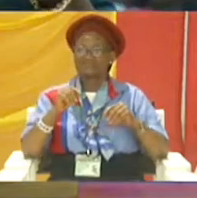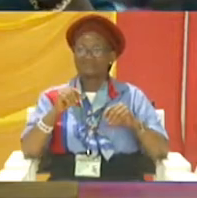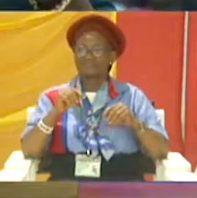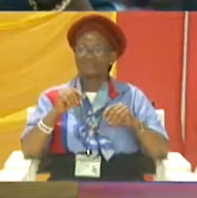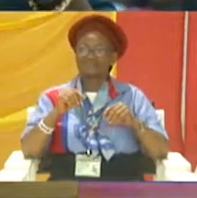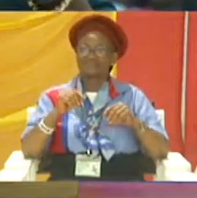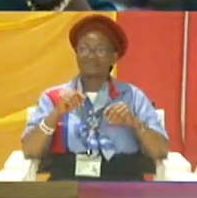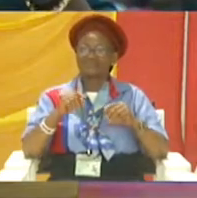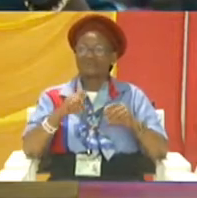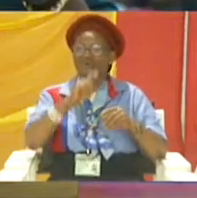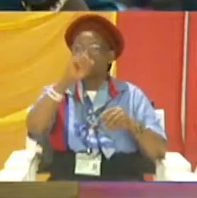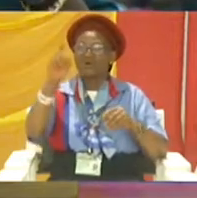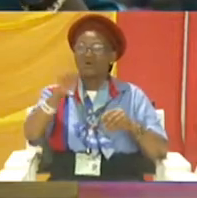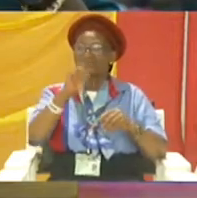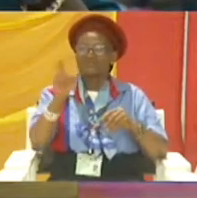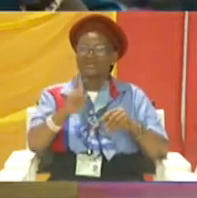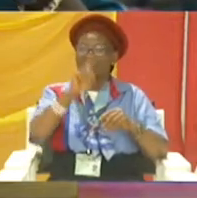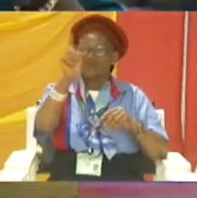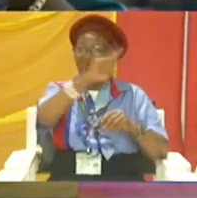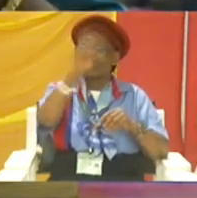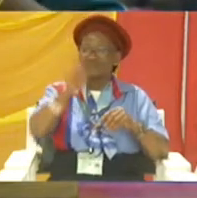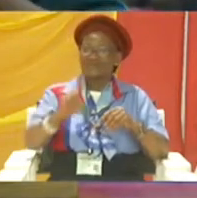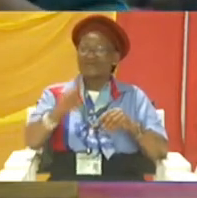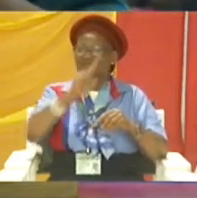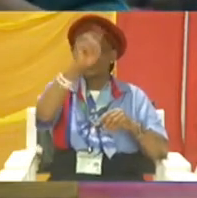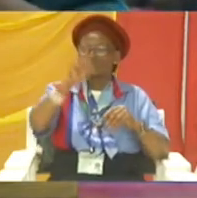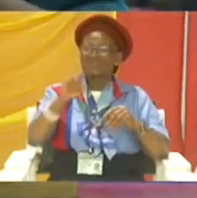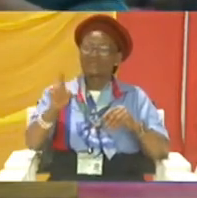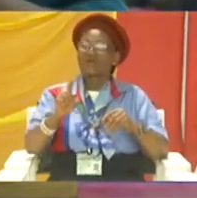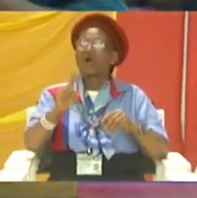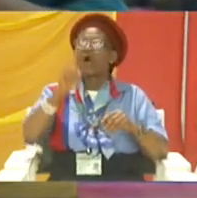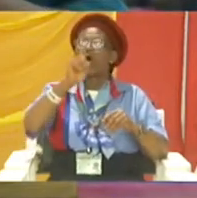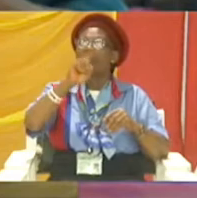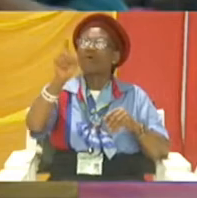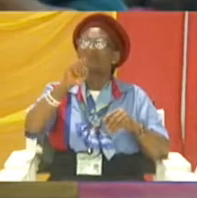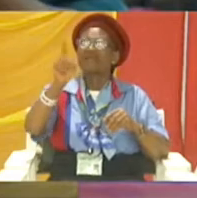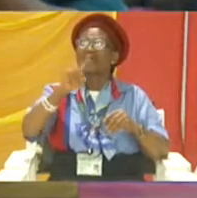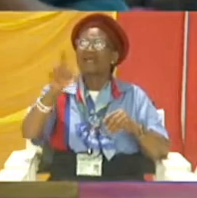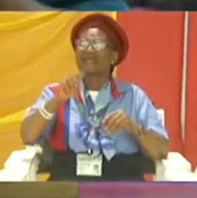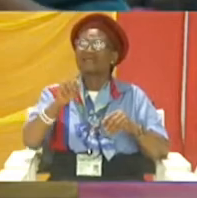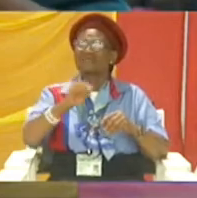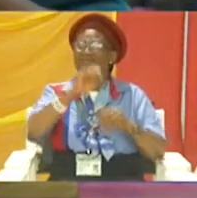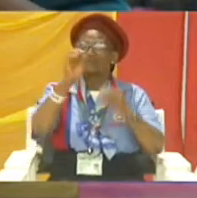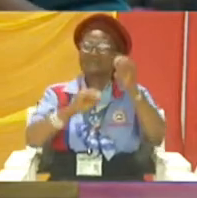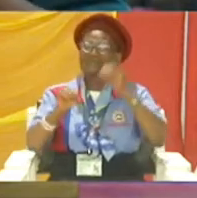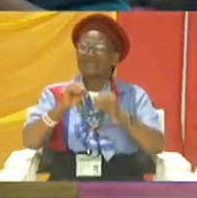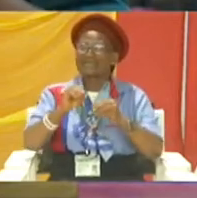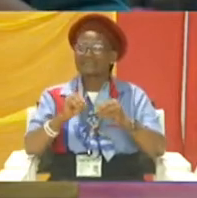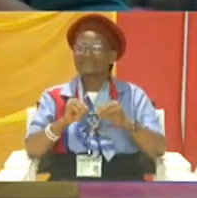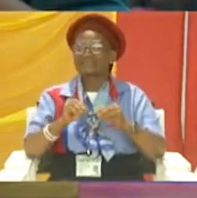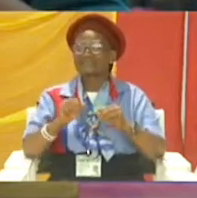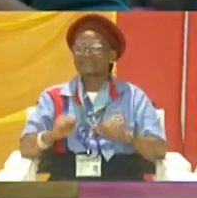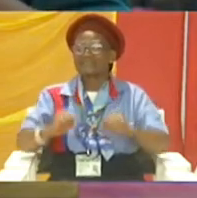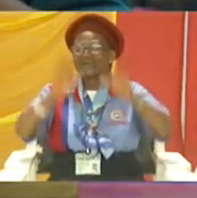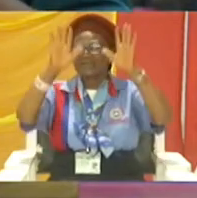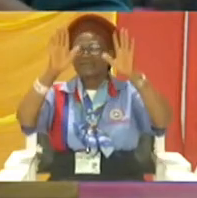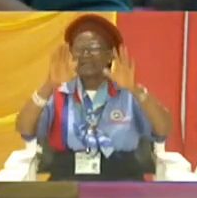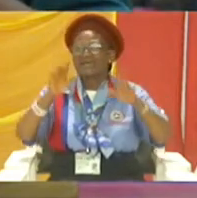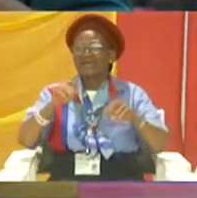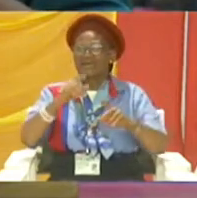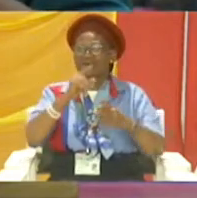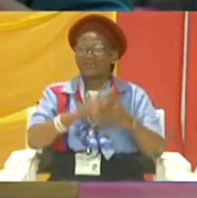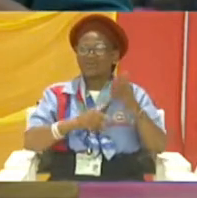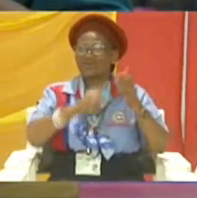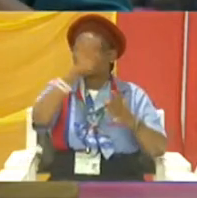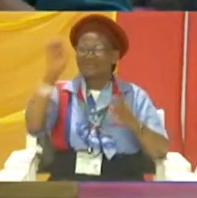100% surrender. Oni ijowo iyondara eni lai seku kankan. Whatever you want from me, oh God,